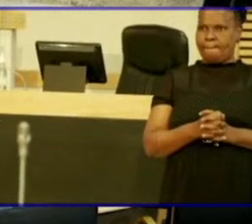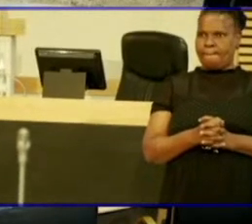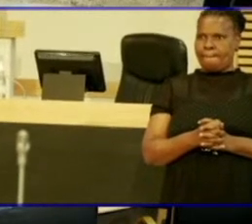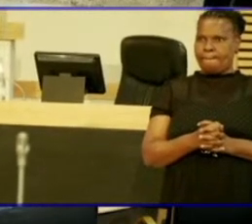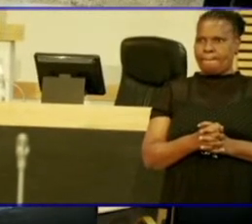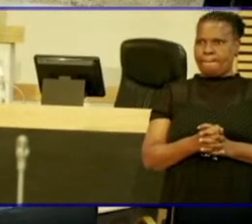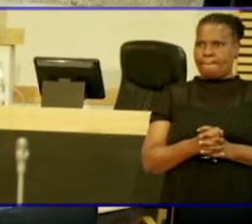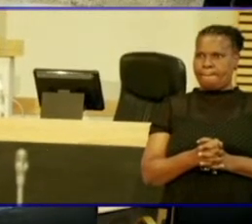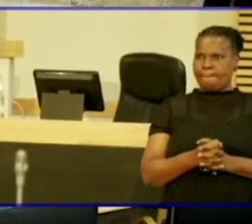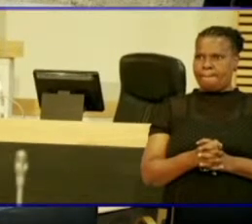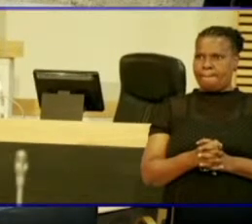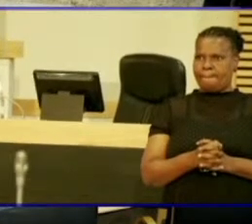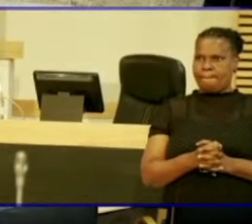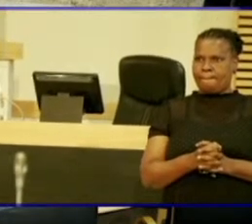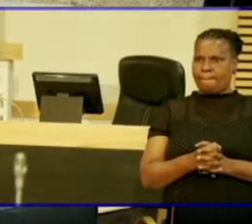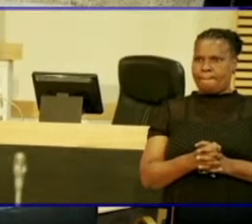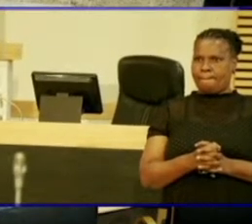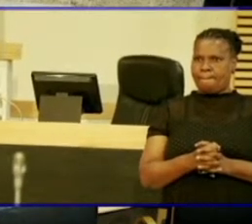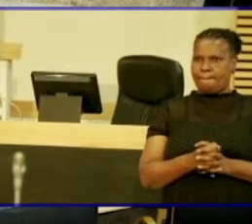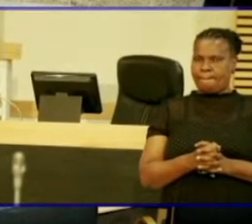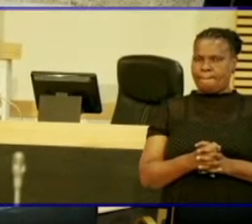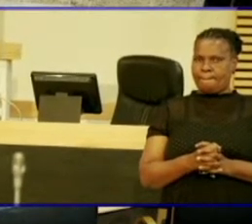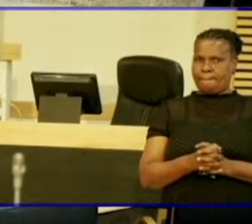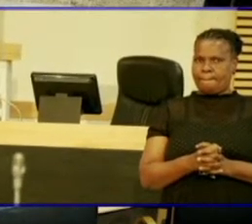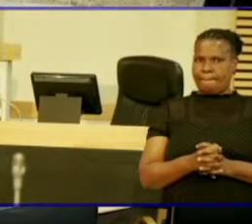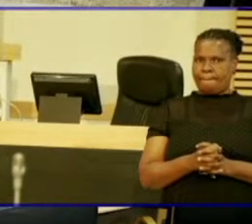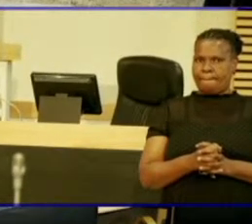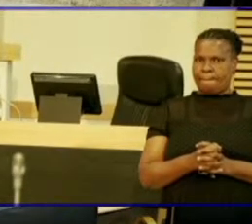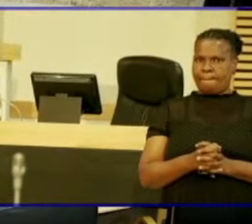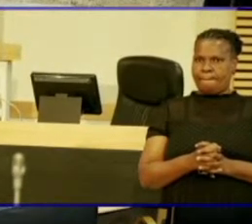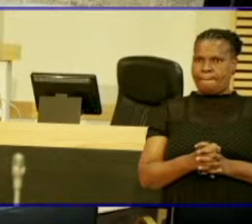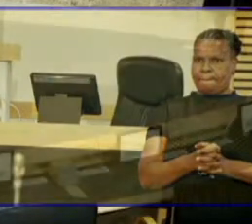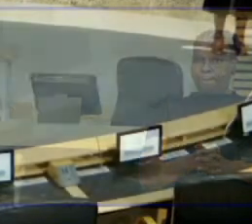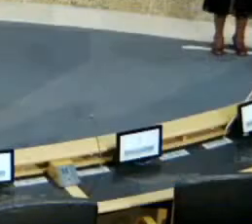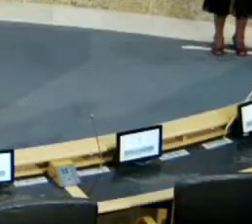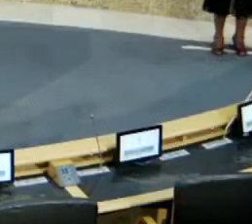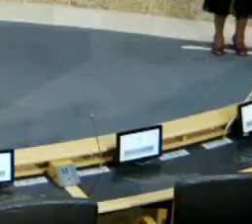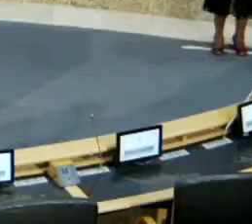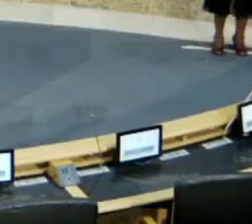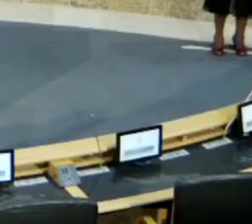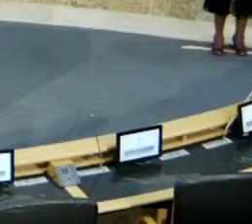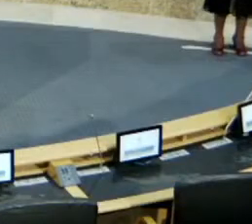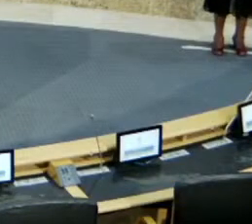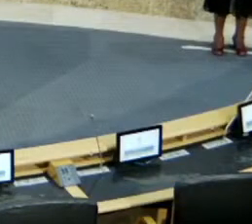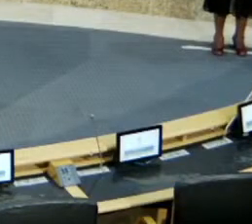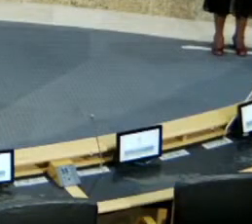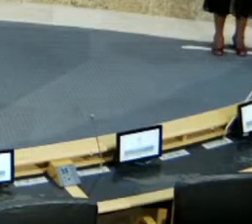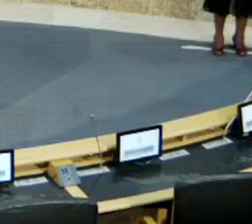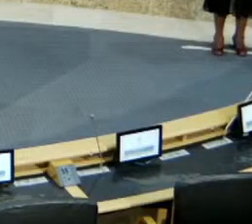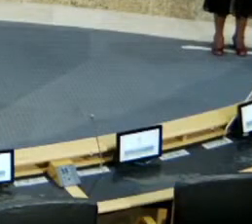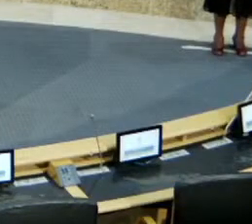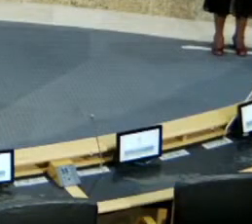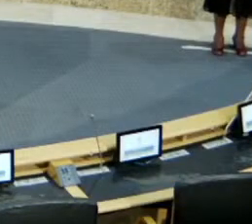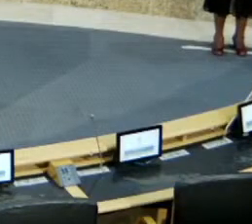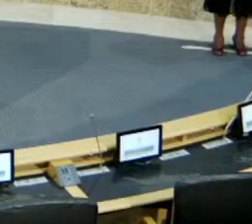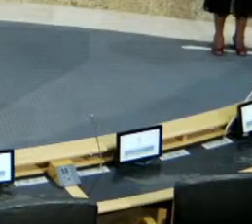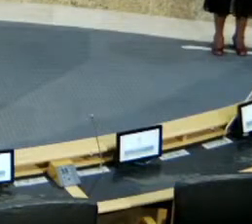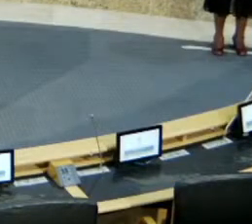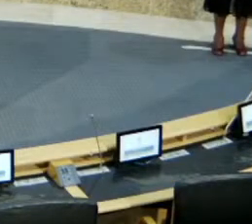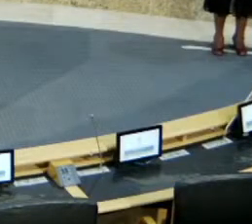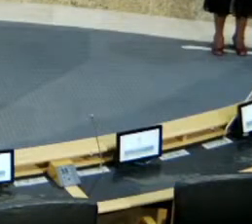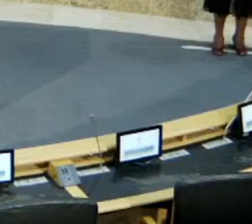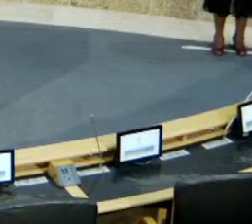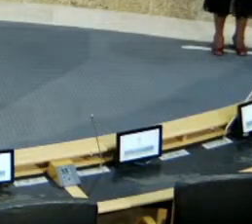speaker, Umama Helen Souls August, saluting to the Premier,